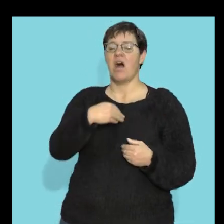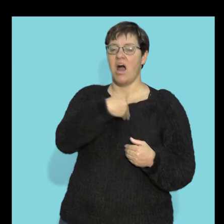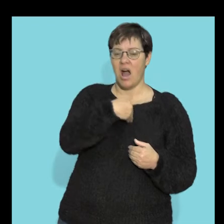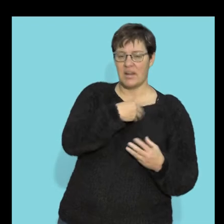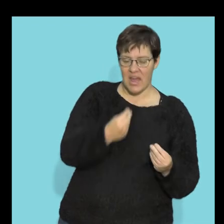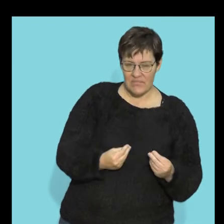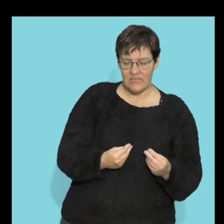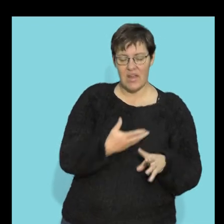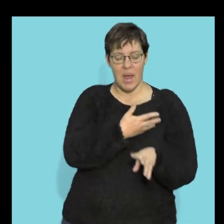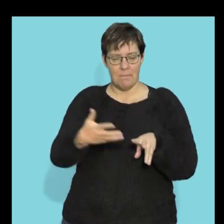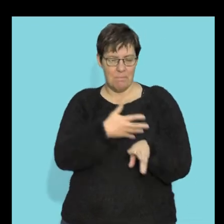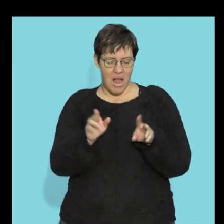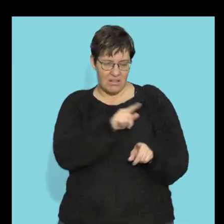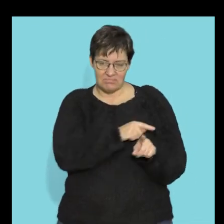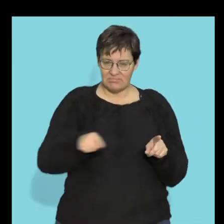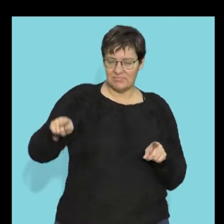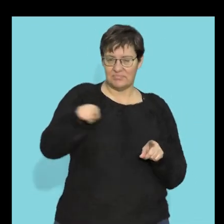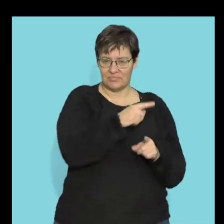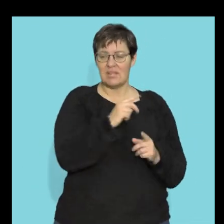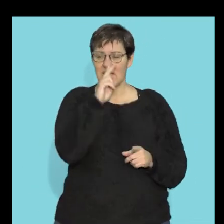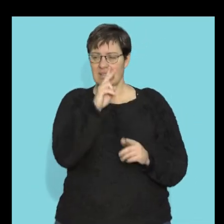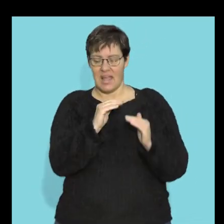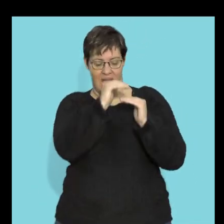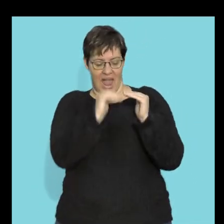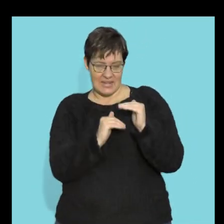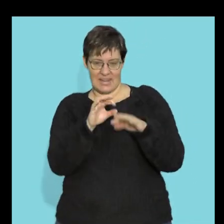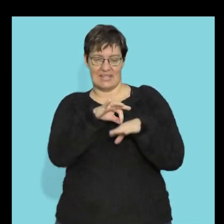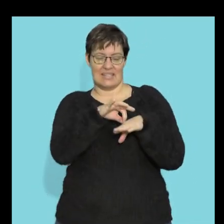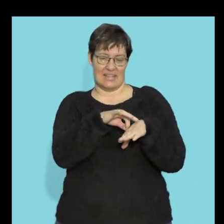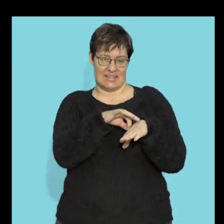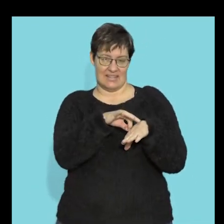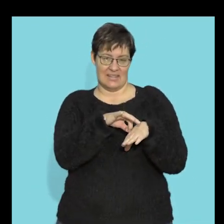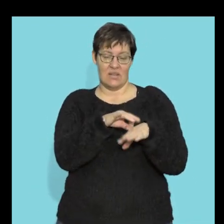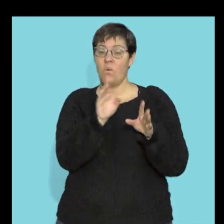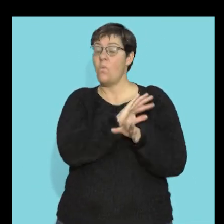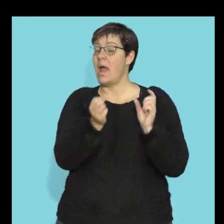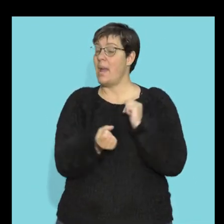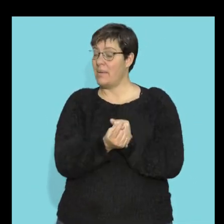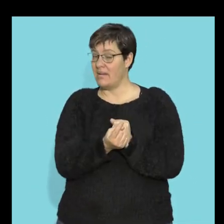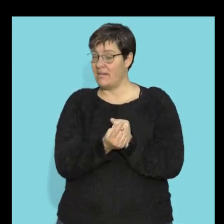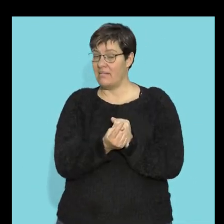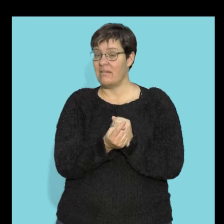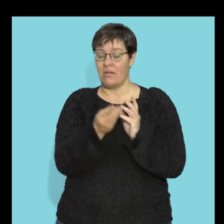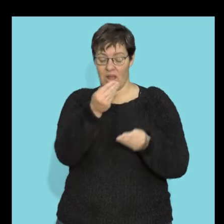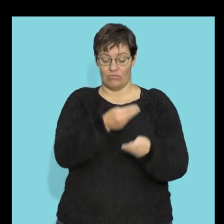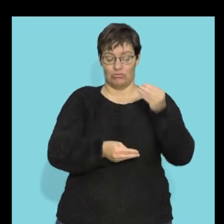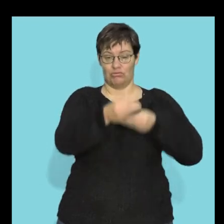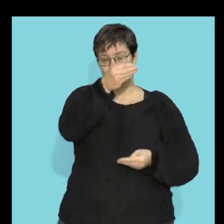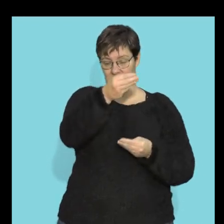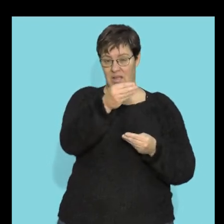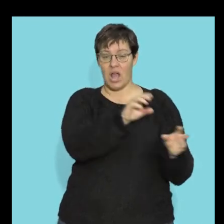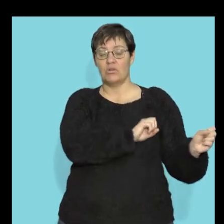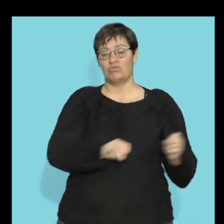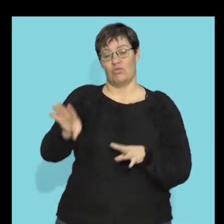blood vessels, and you can see they're directly underneath the skin. So what will happen is we will have a good transport section.